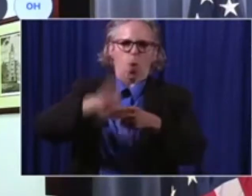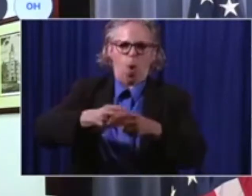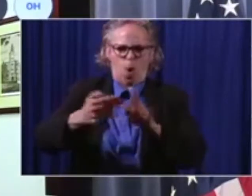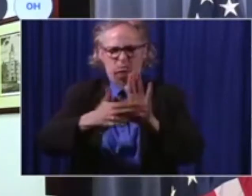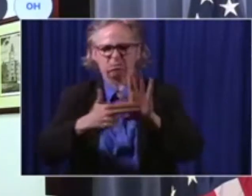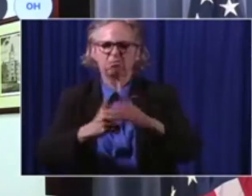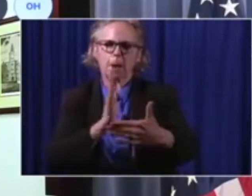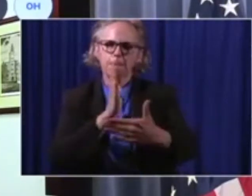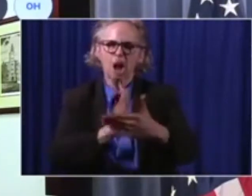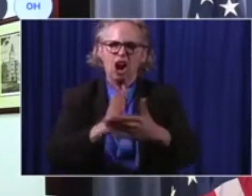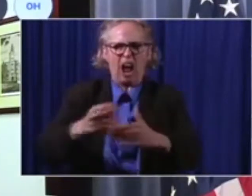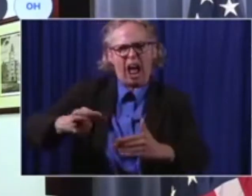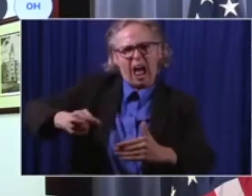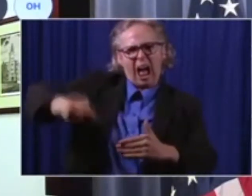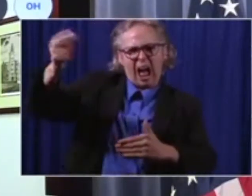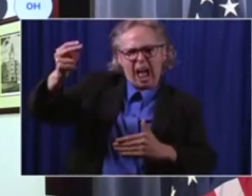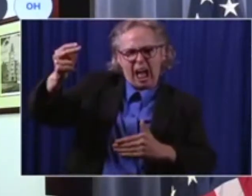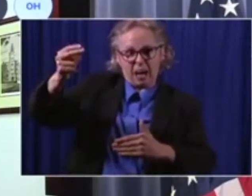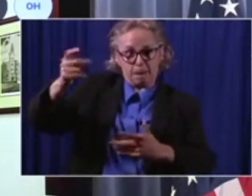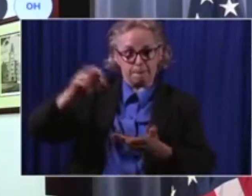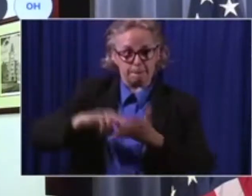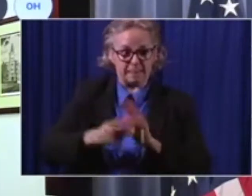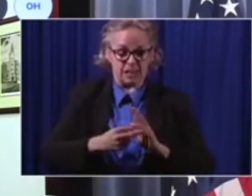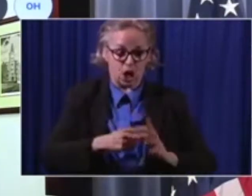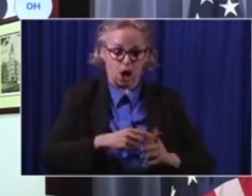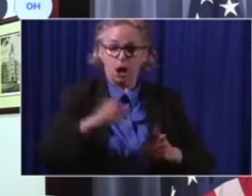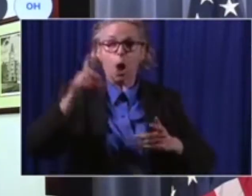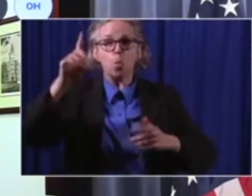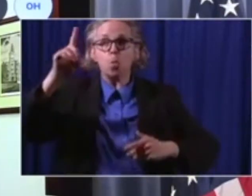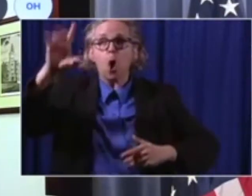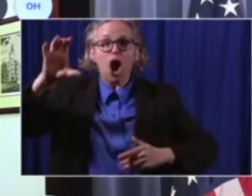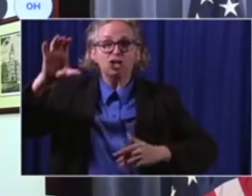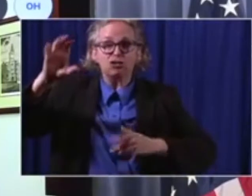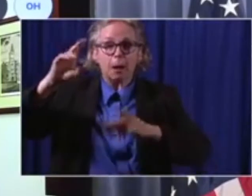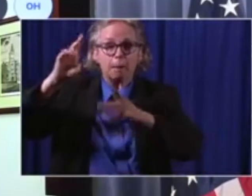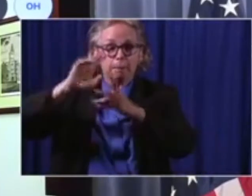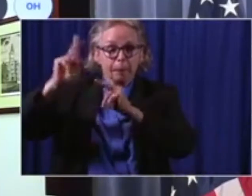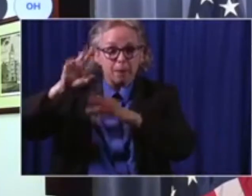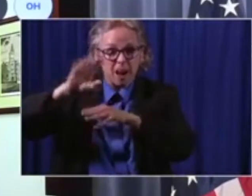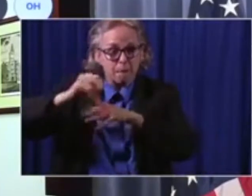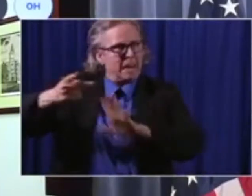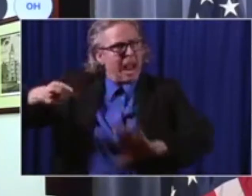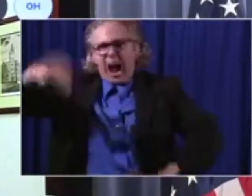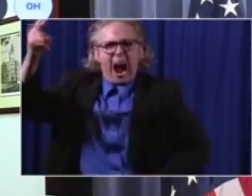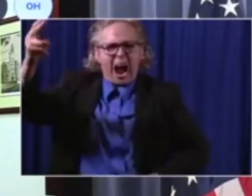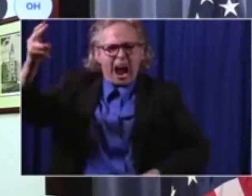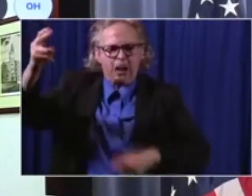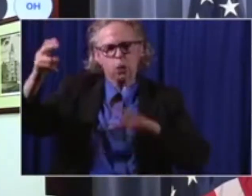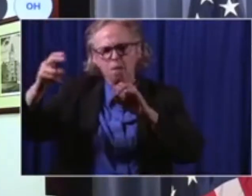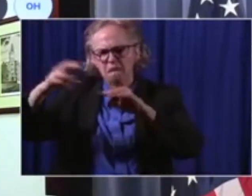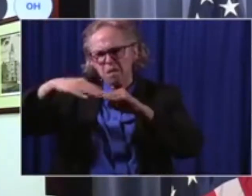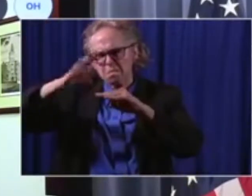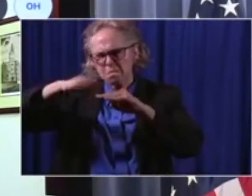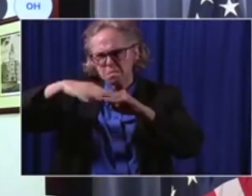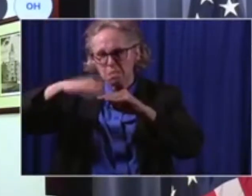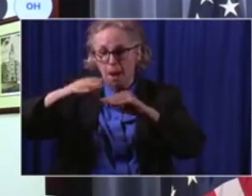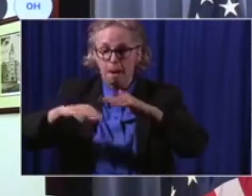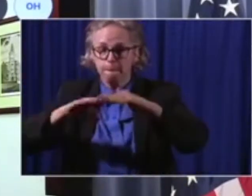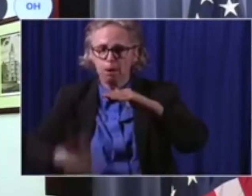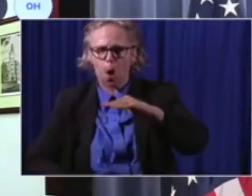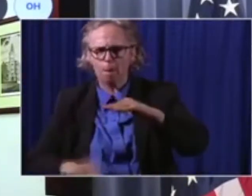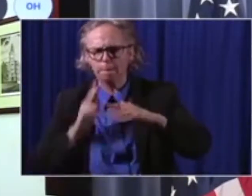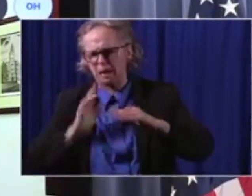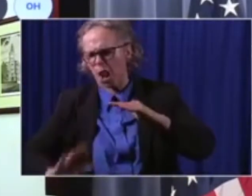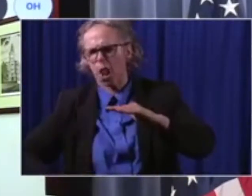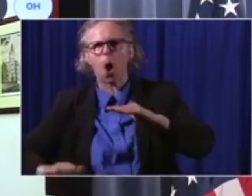100 is high, and anything below 10 is yellow. So the impact on the system would be if your county is less than 10 cases